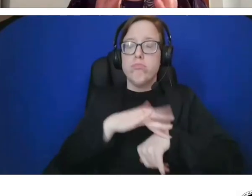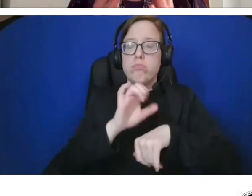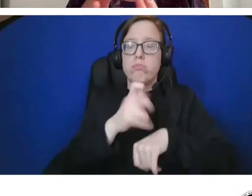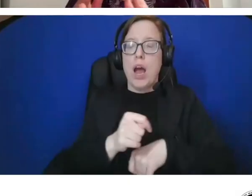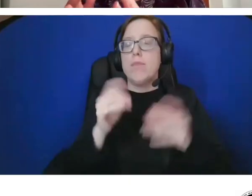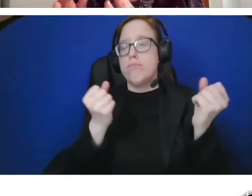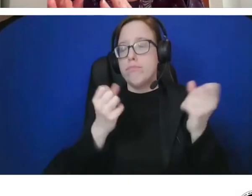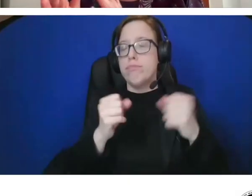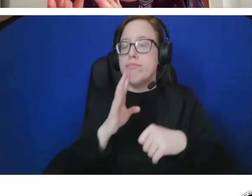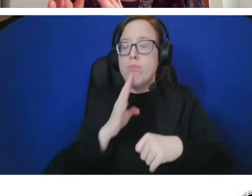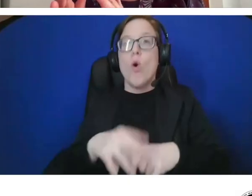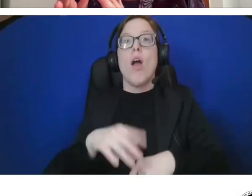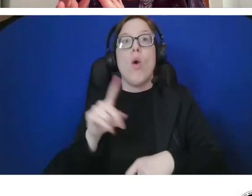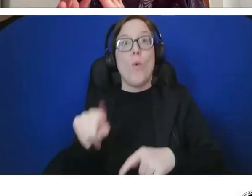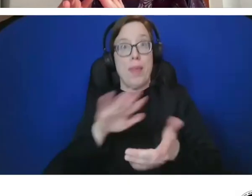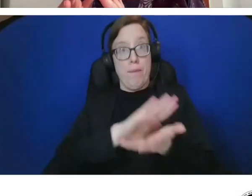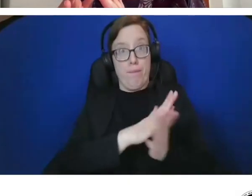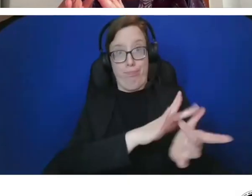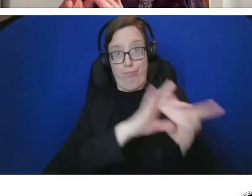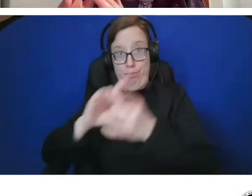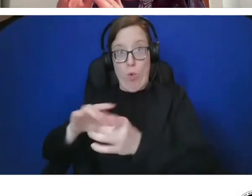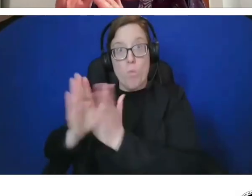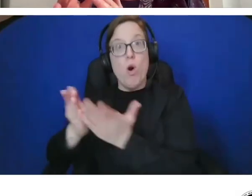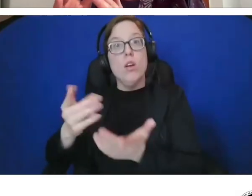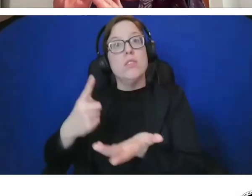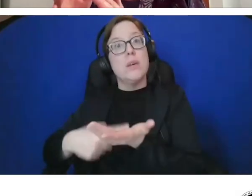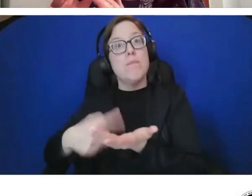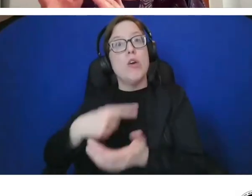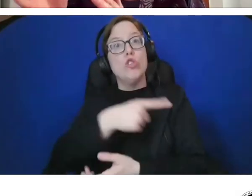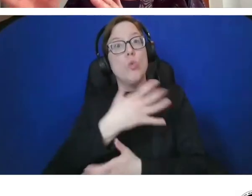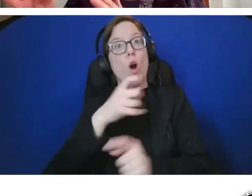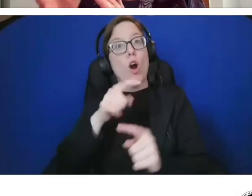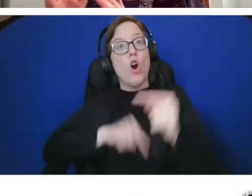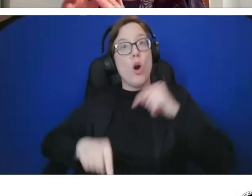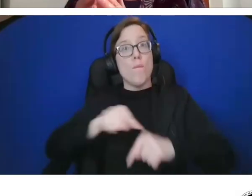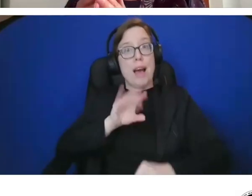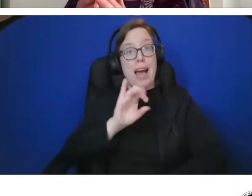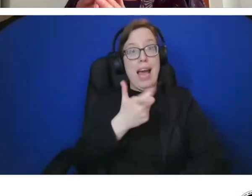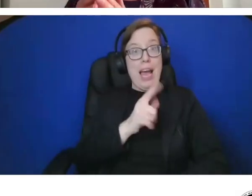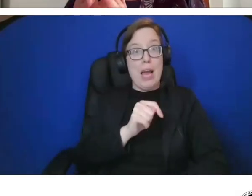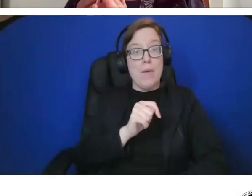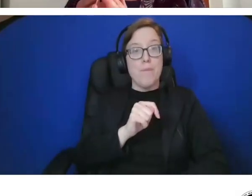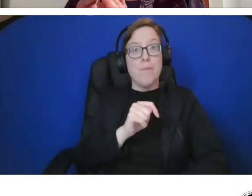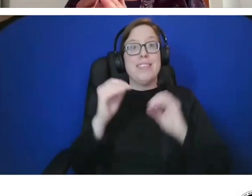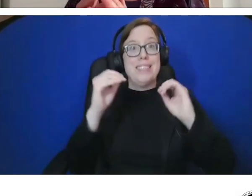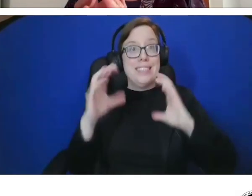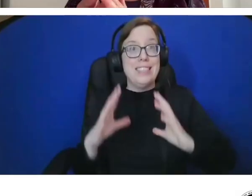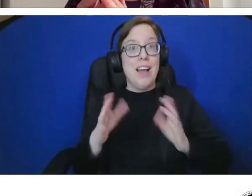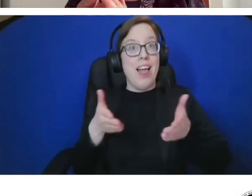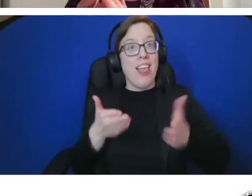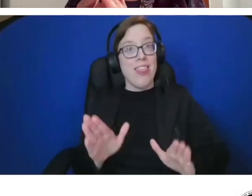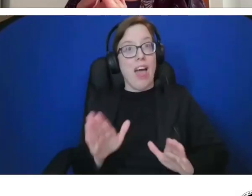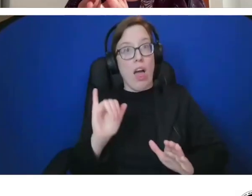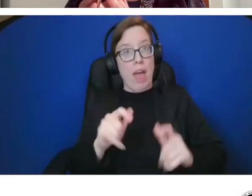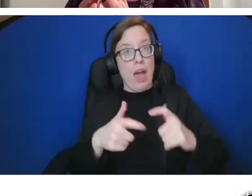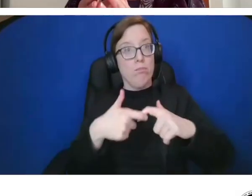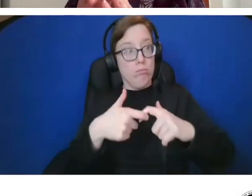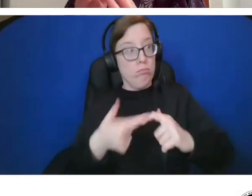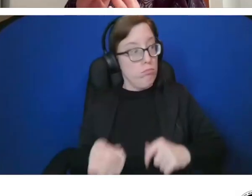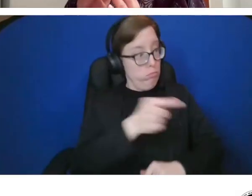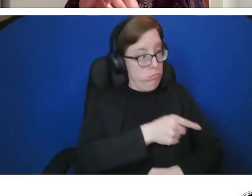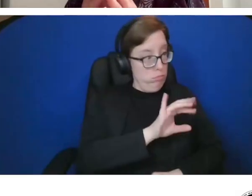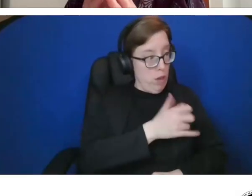objects. And then when they got into the book, yes, there were times she also wanted to go back to the objects, and the teachers certainly allowed that to